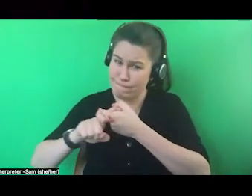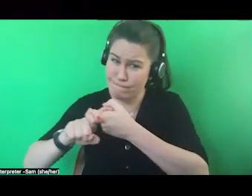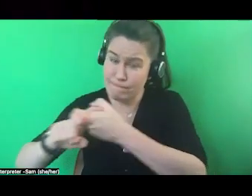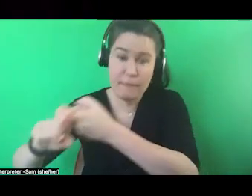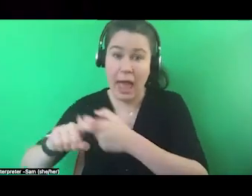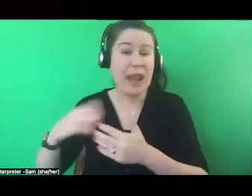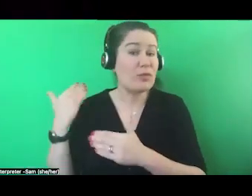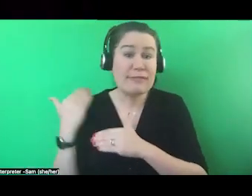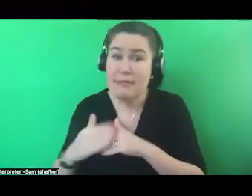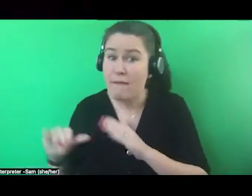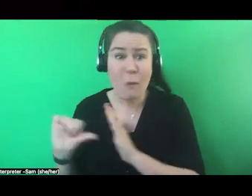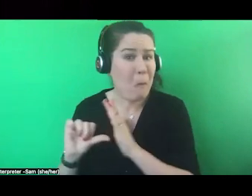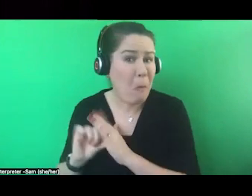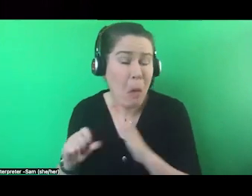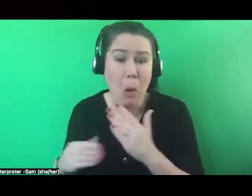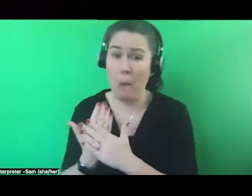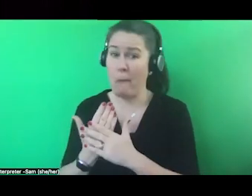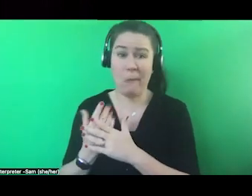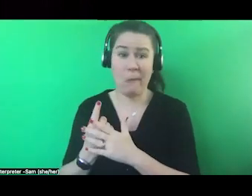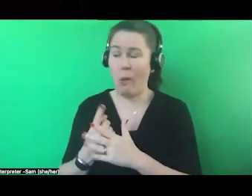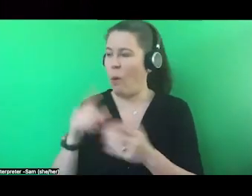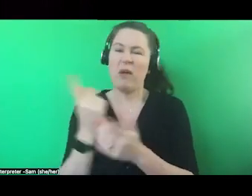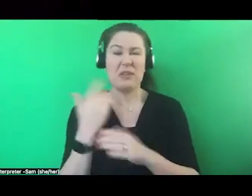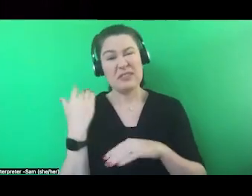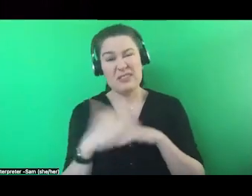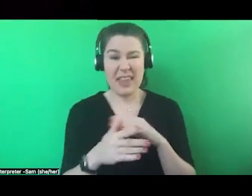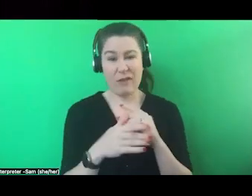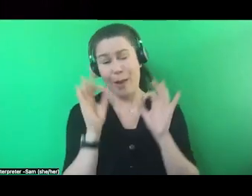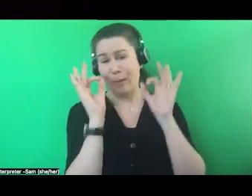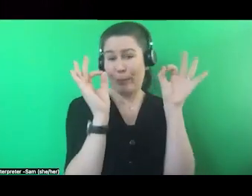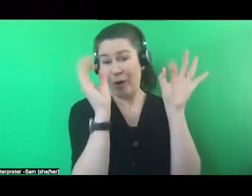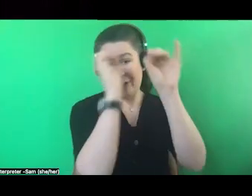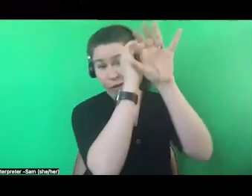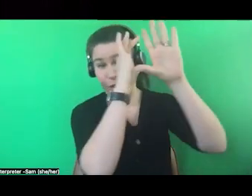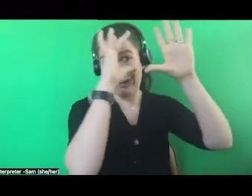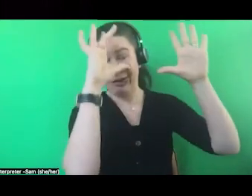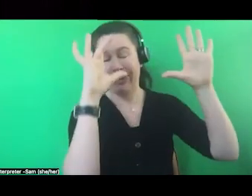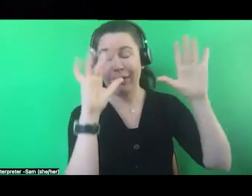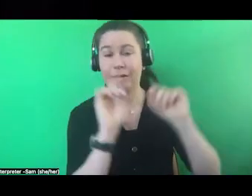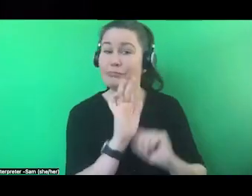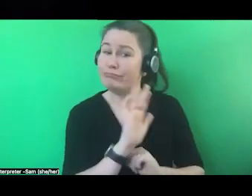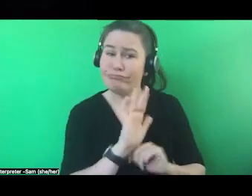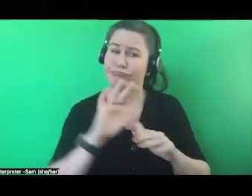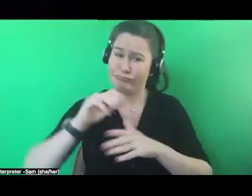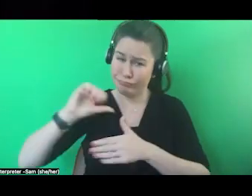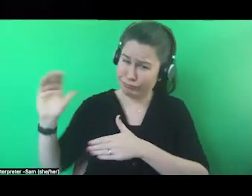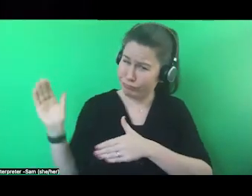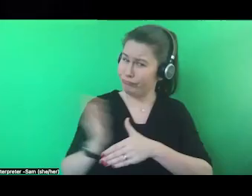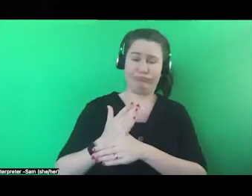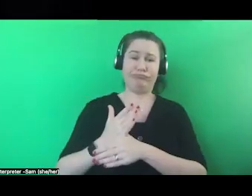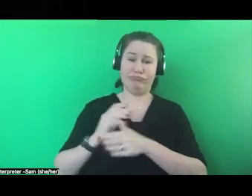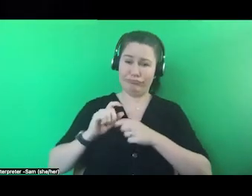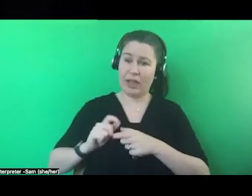an imposition. It was never ideological. So they really managed to give us